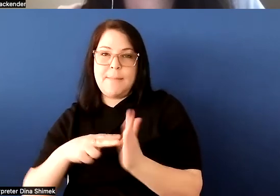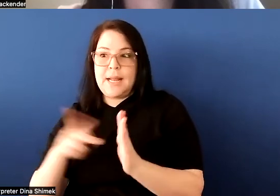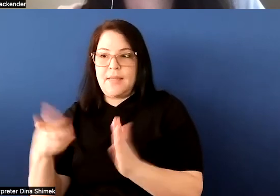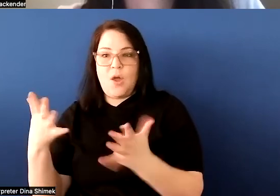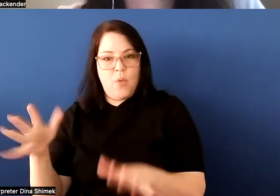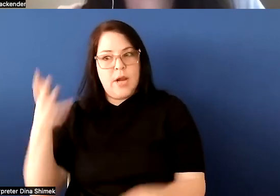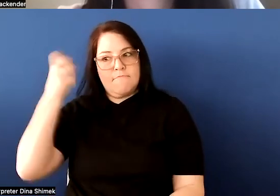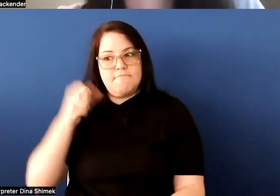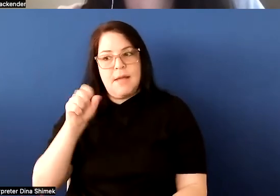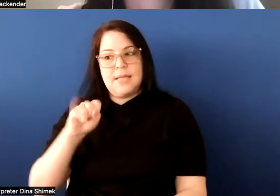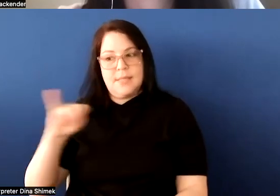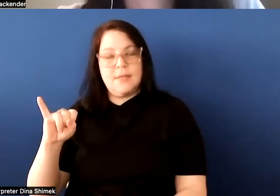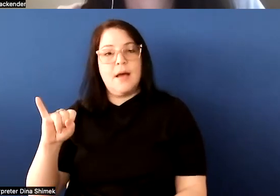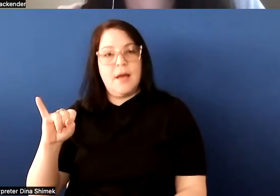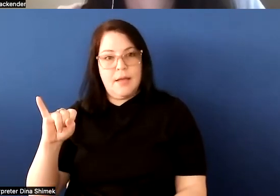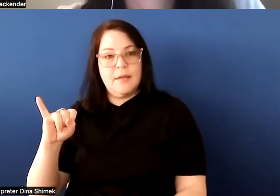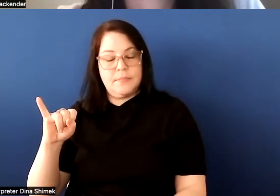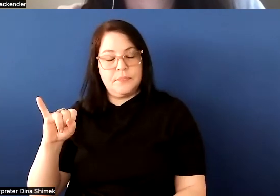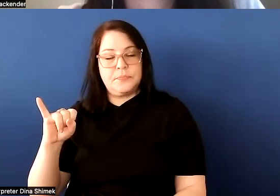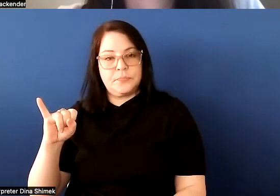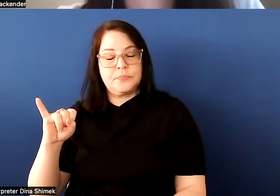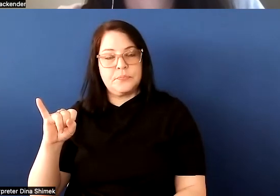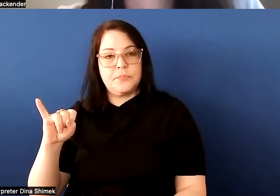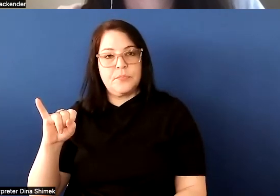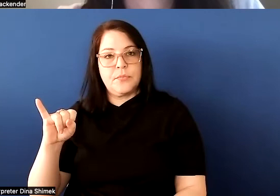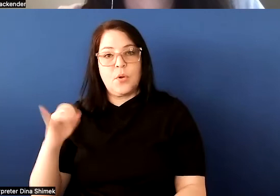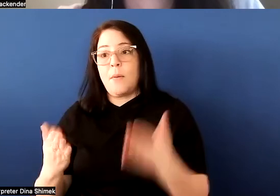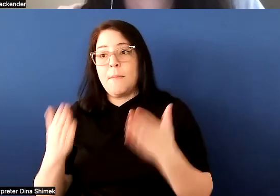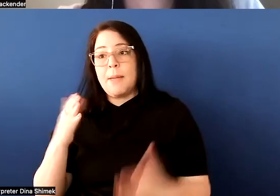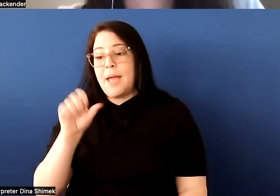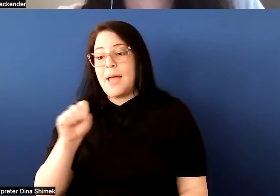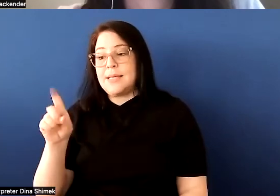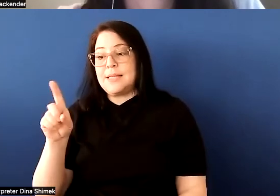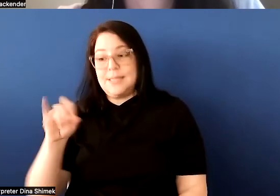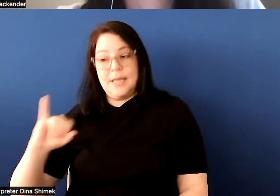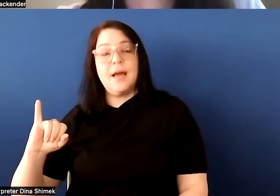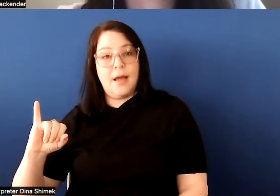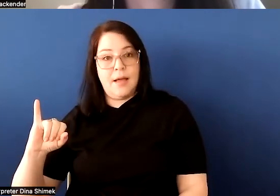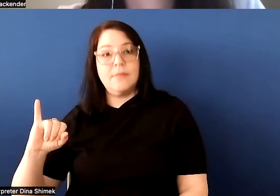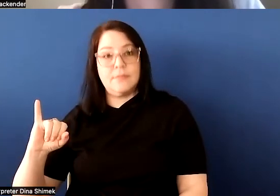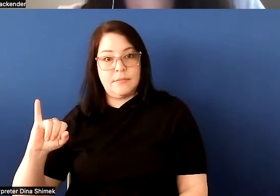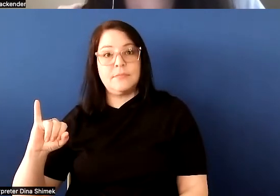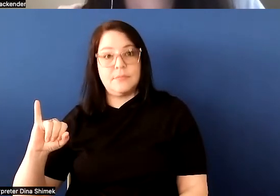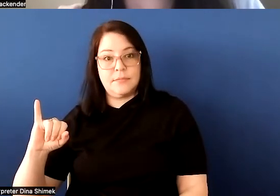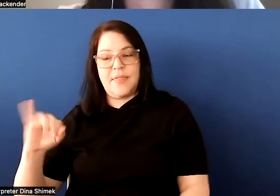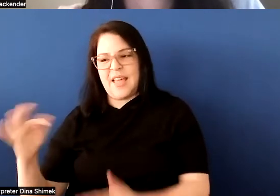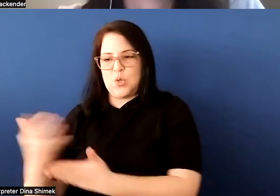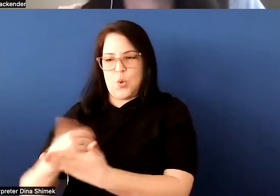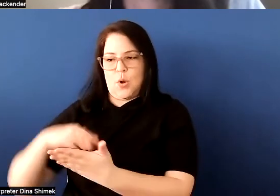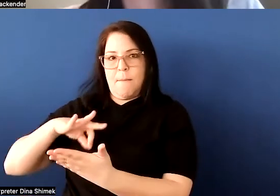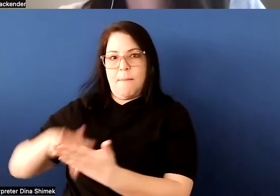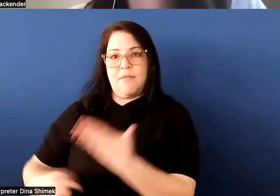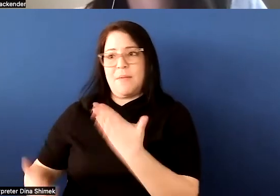SSI, that's that supplemental security income, or maybe they're on Social Security disability insurance. That's the earned benefits. So maybe they